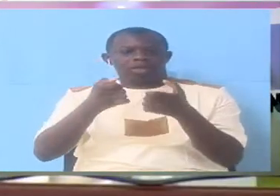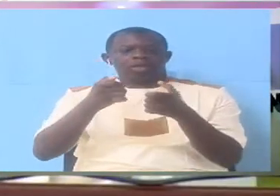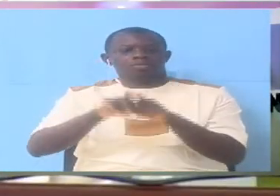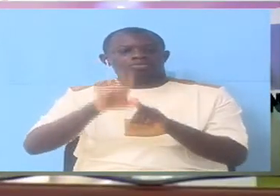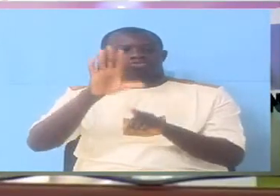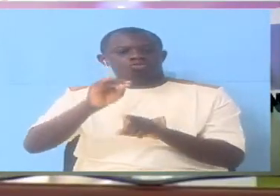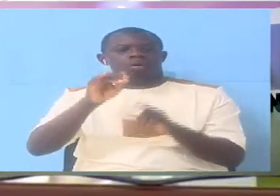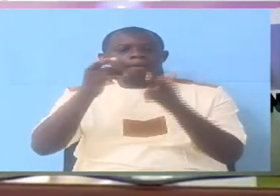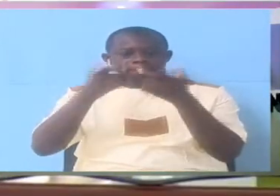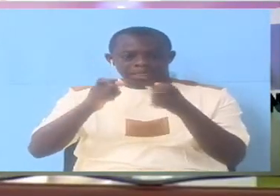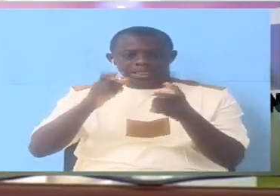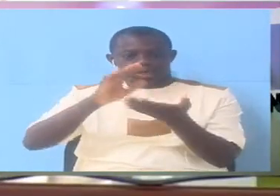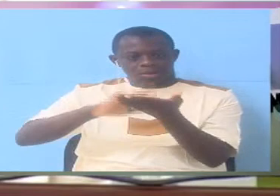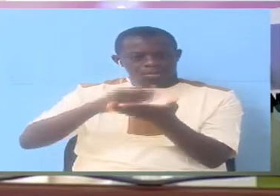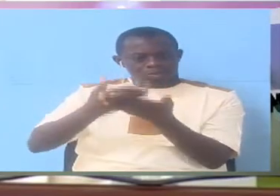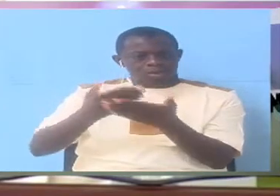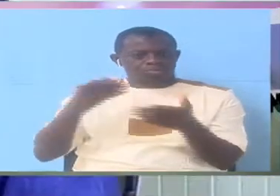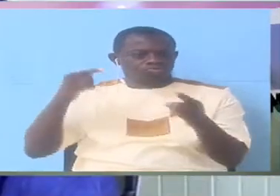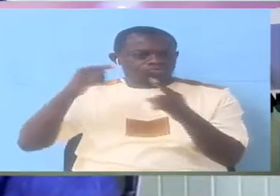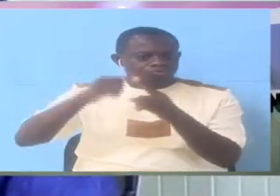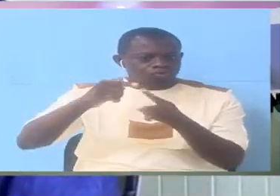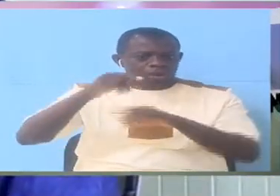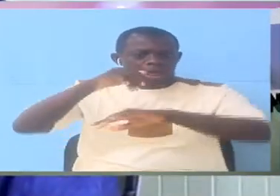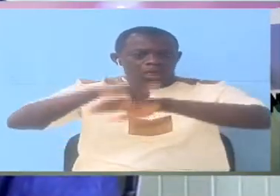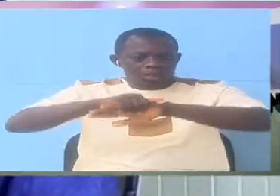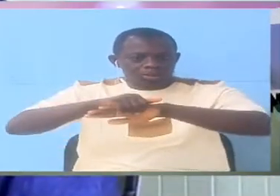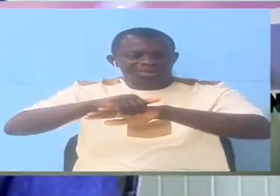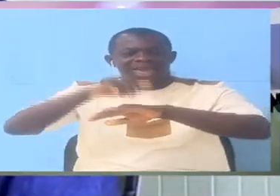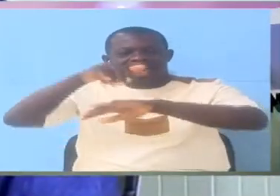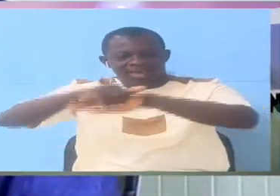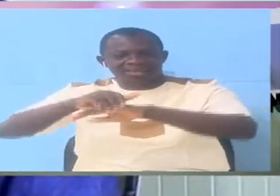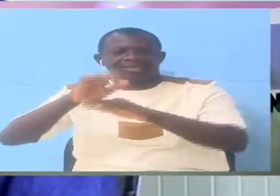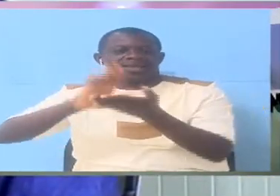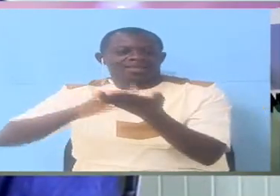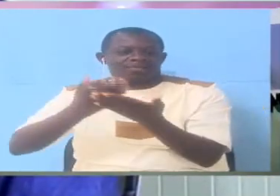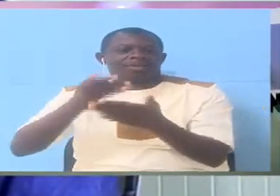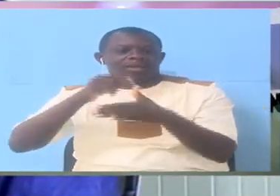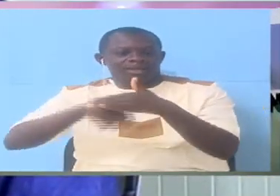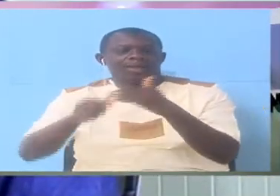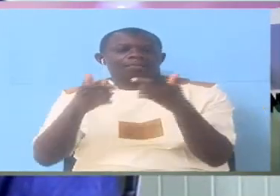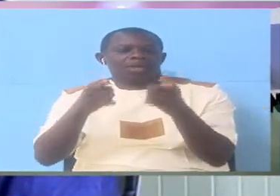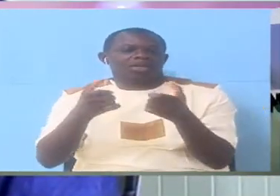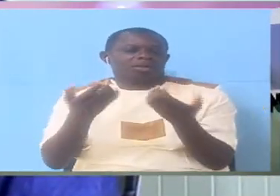to English and English to Mandinka. Okay. All right?